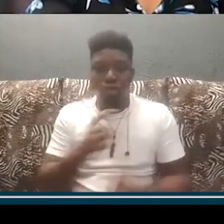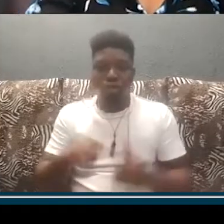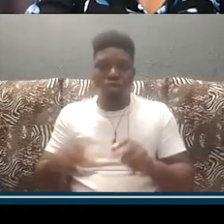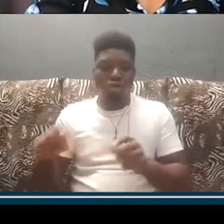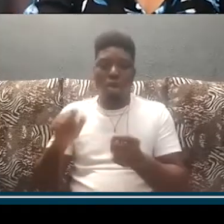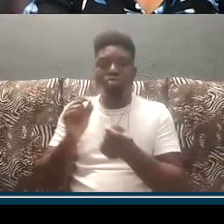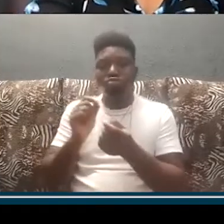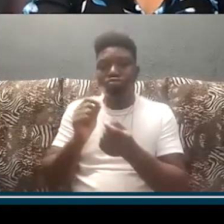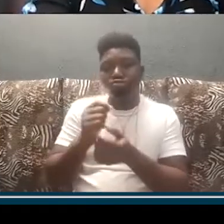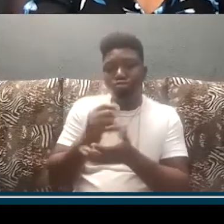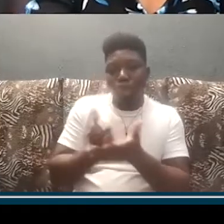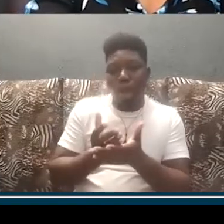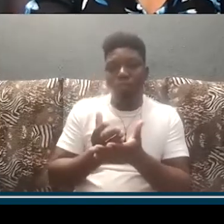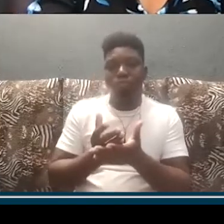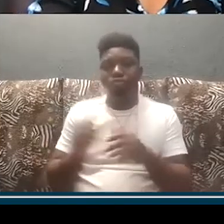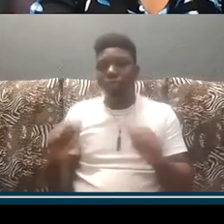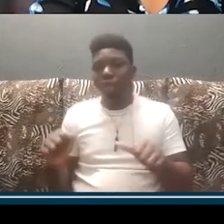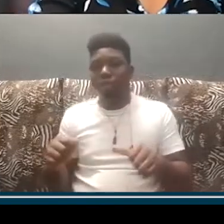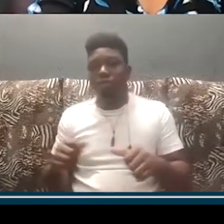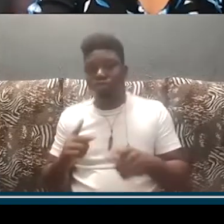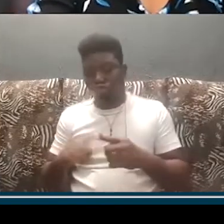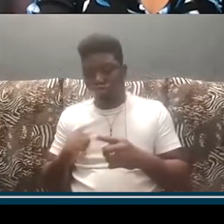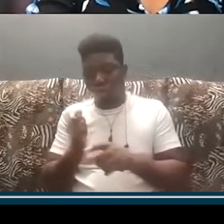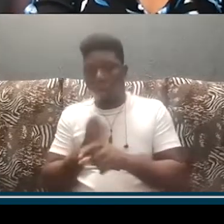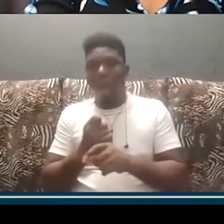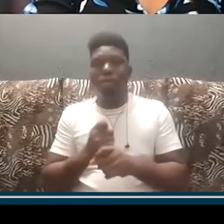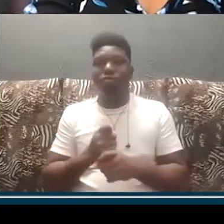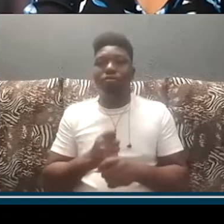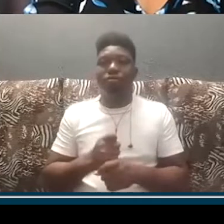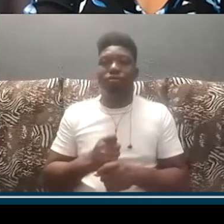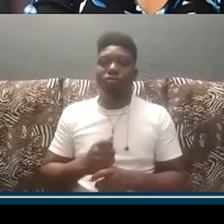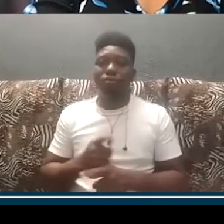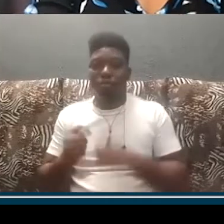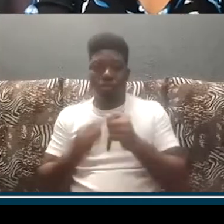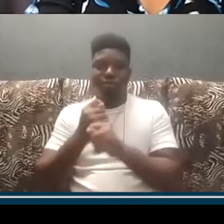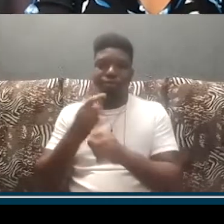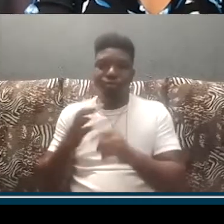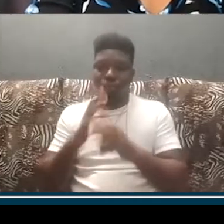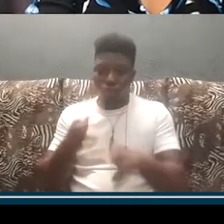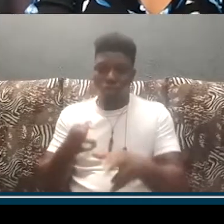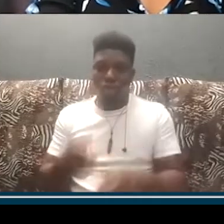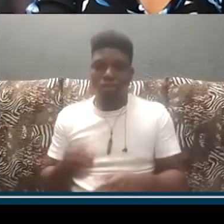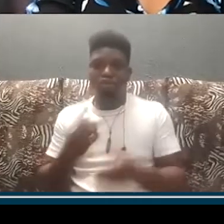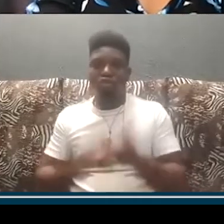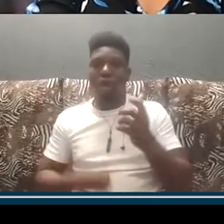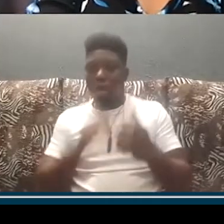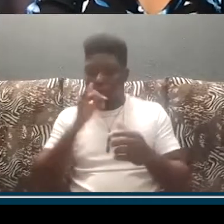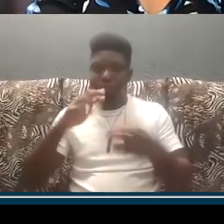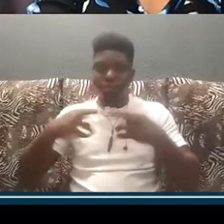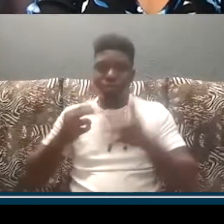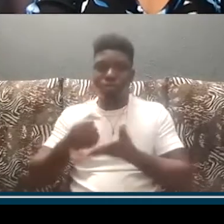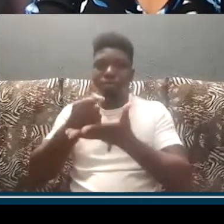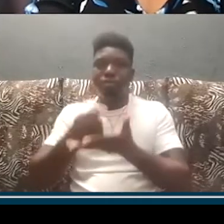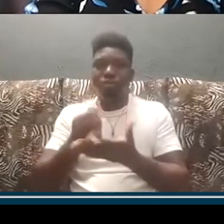to win certain types of rewards? What is the relationship between how we assign